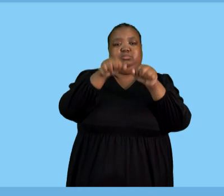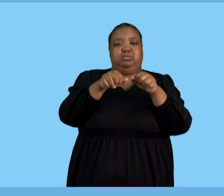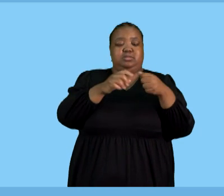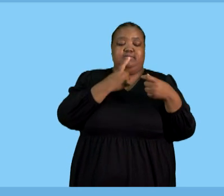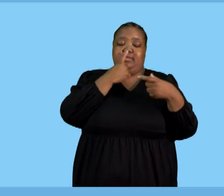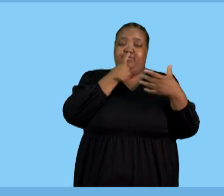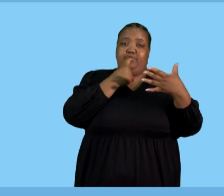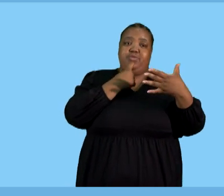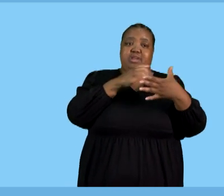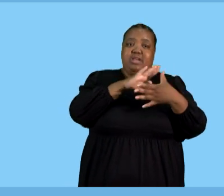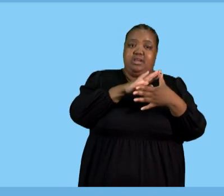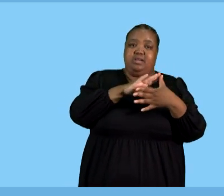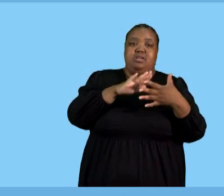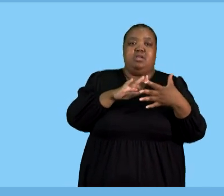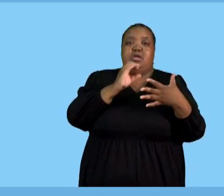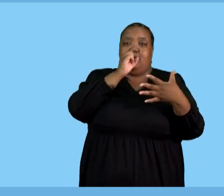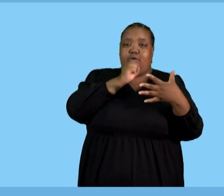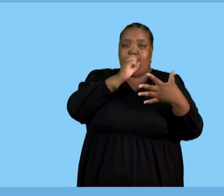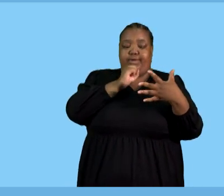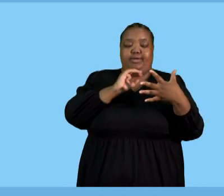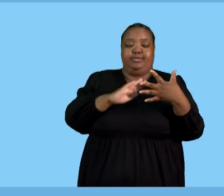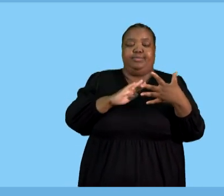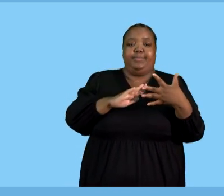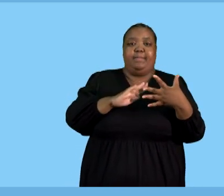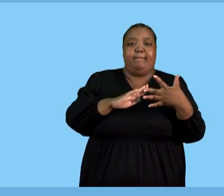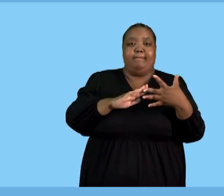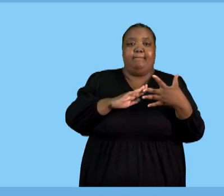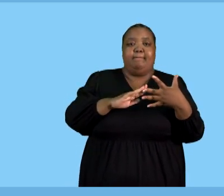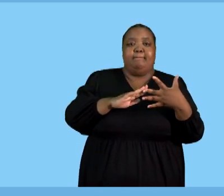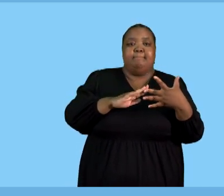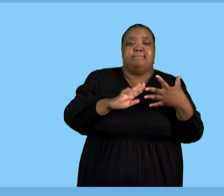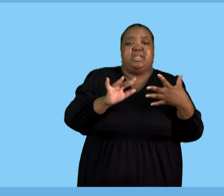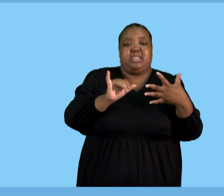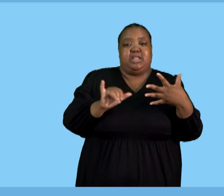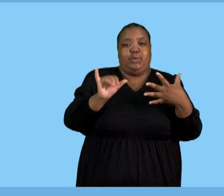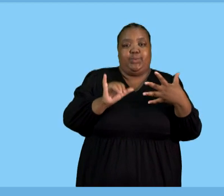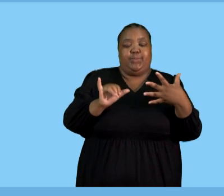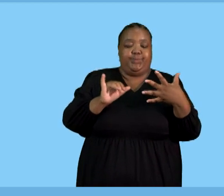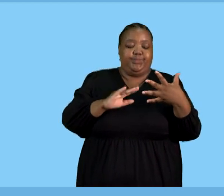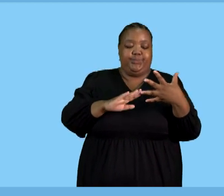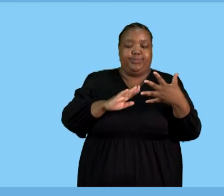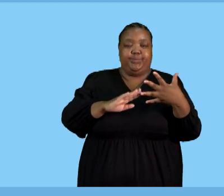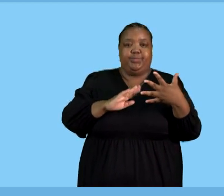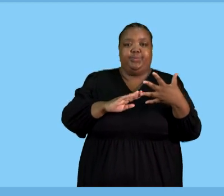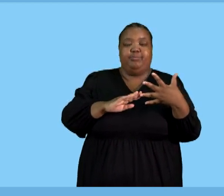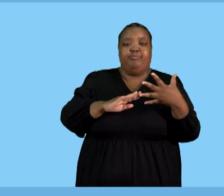So we have the red, we have the orange, we have the